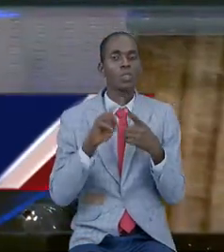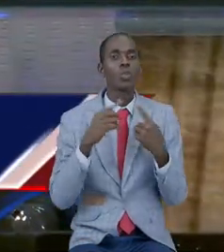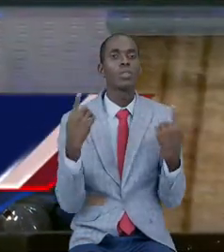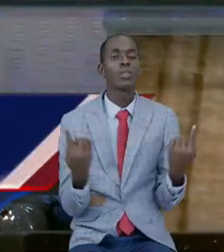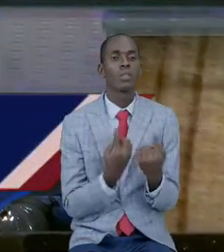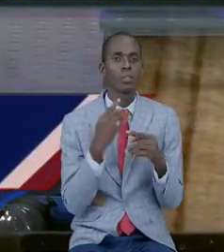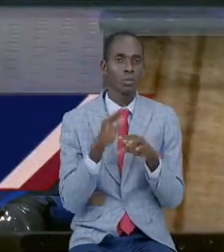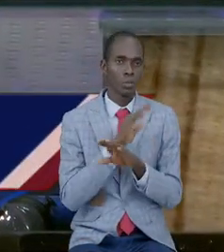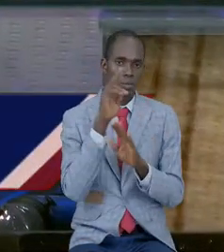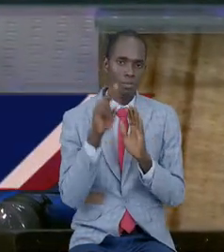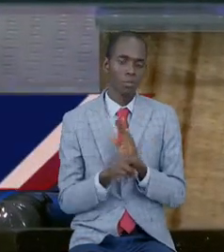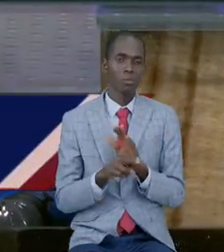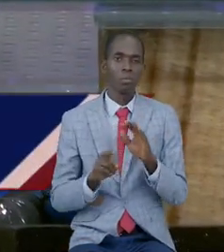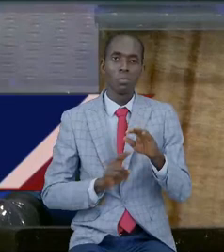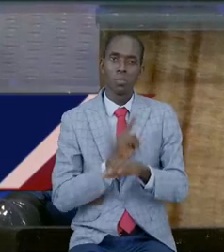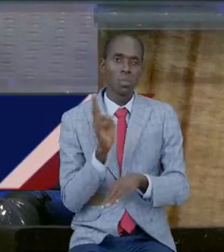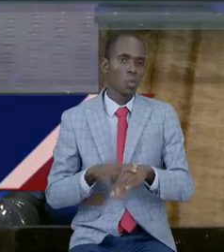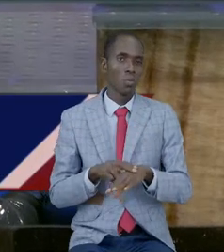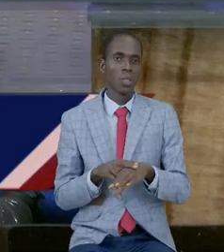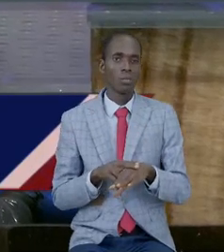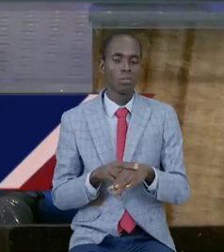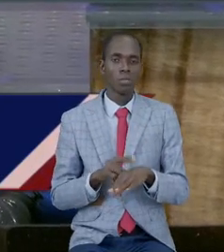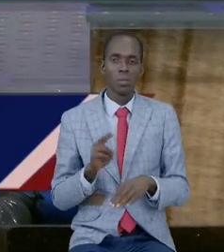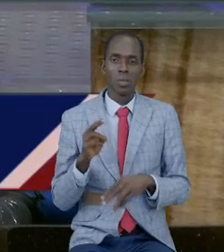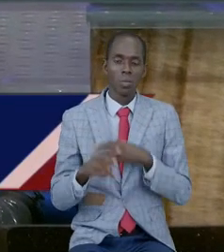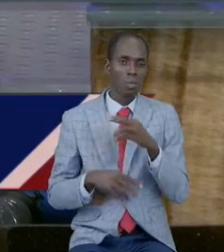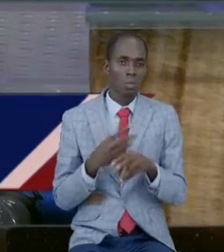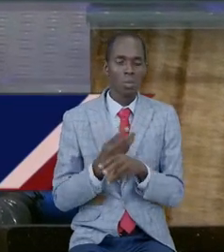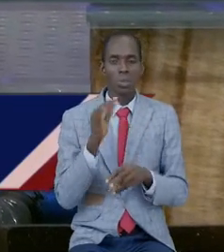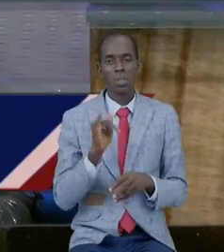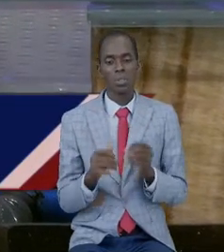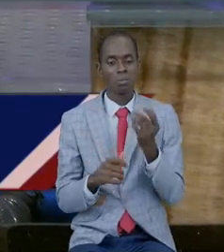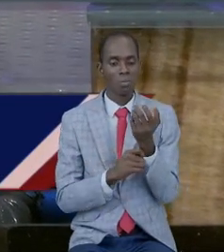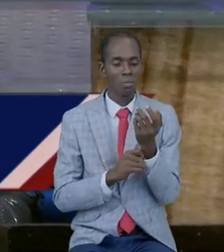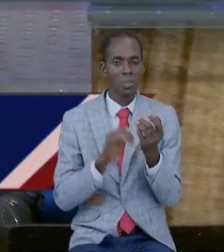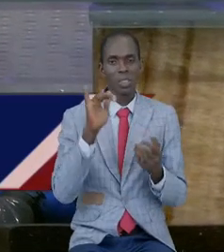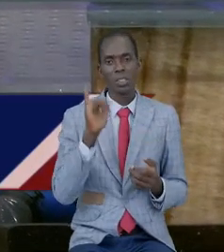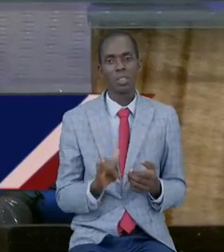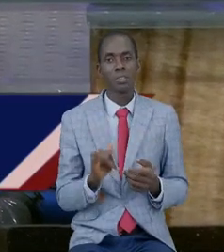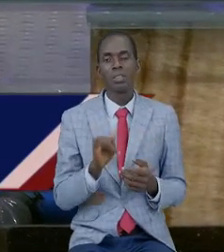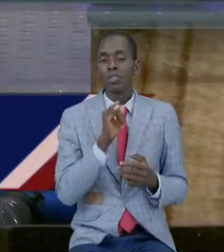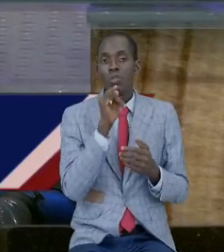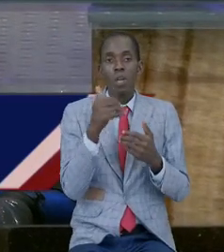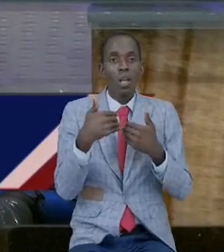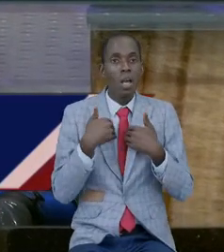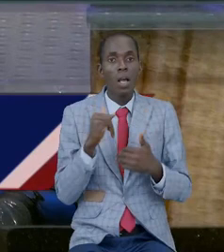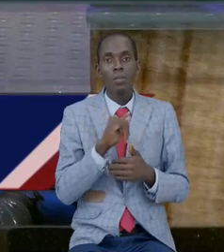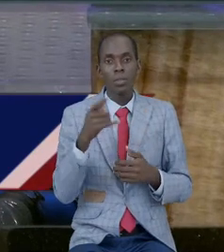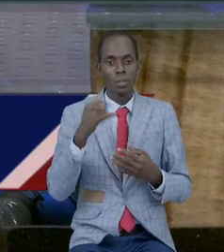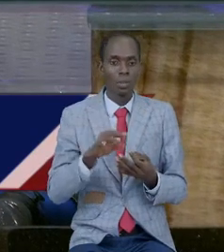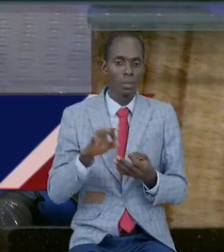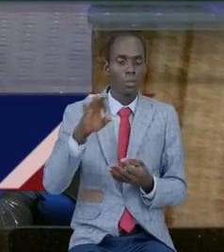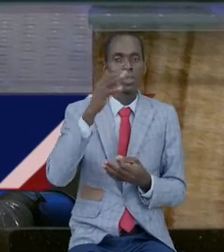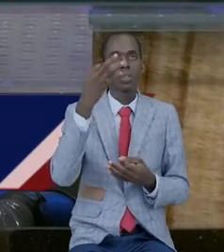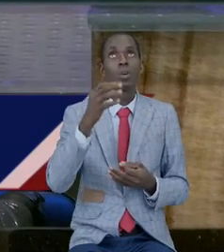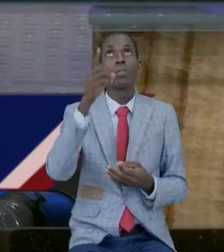sinfulness nominal cannot fleshly not having the spirit of